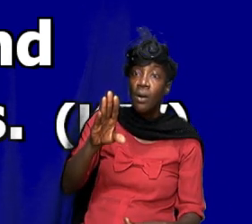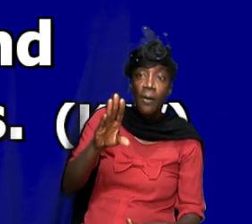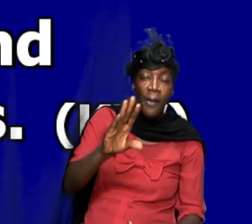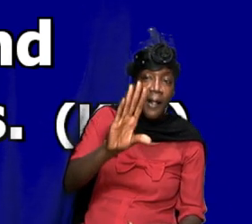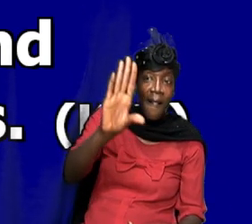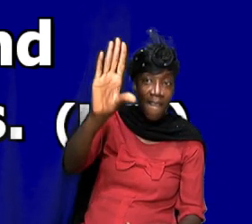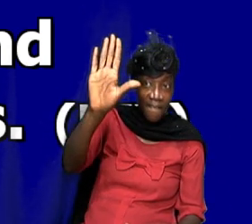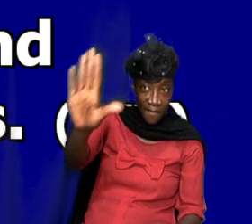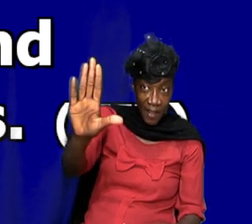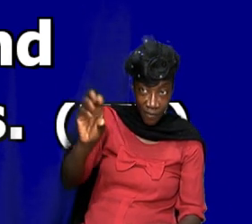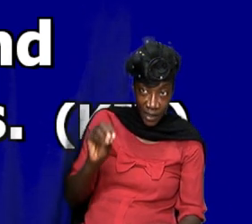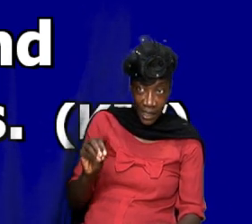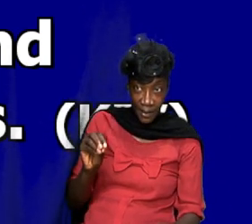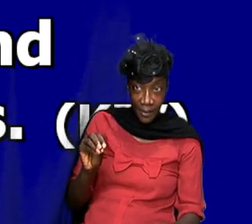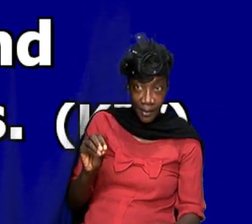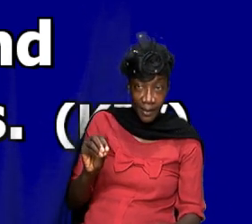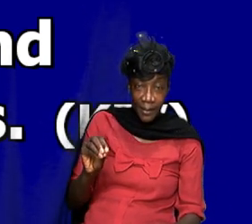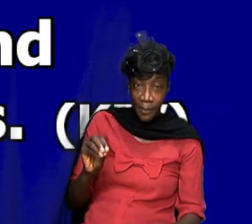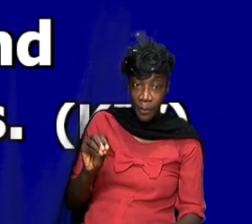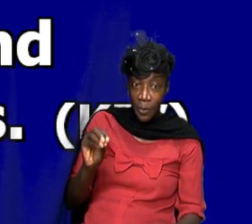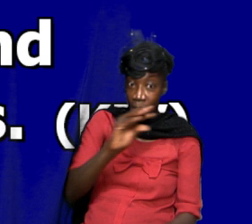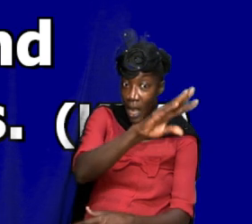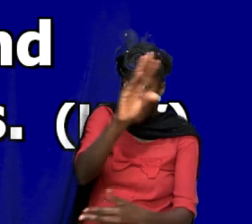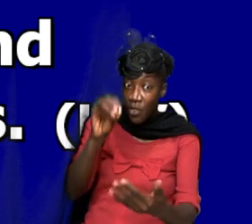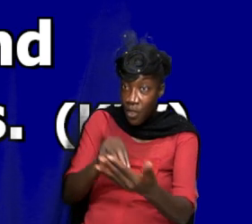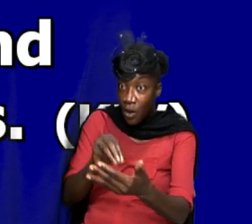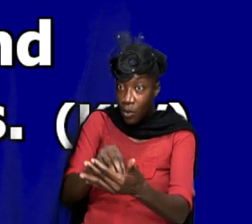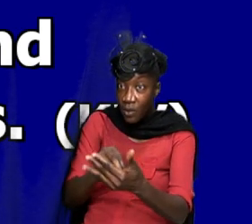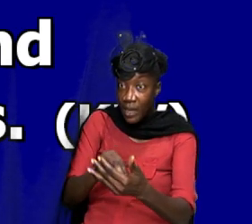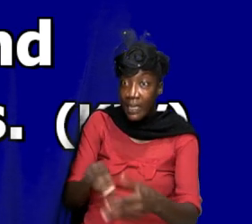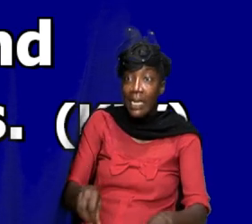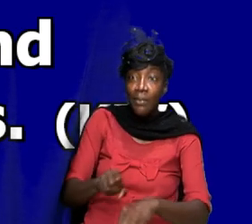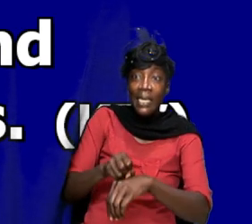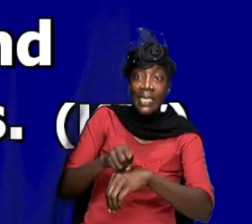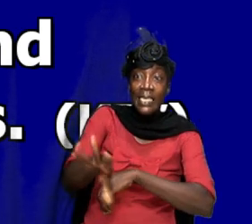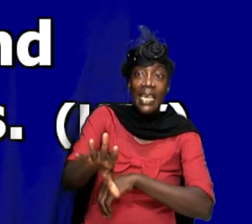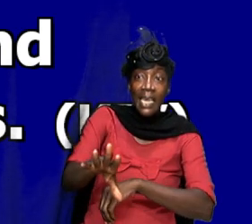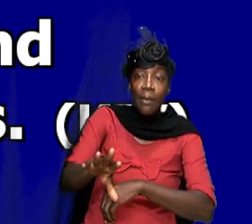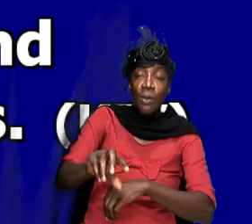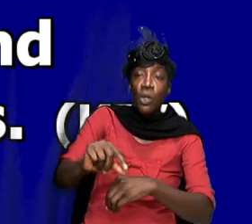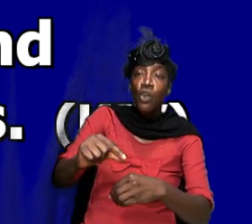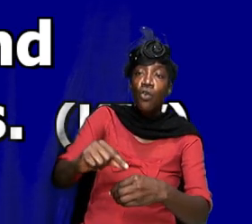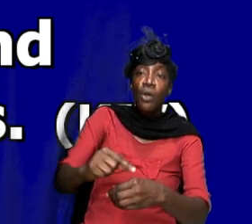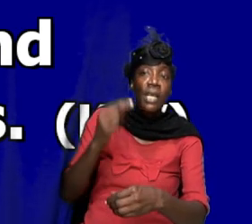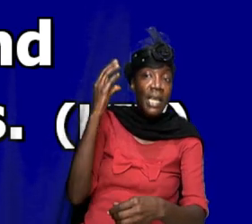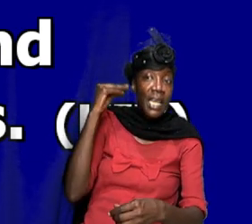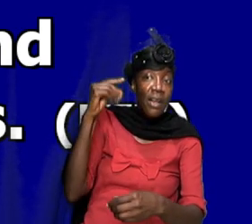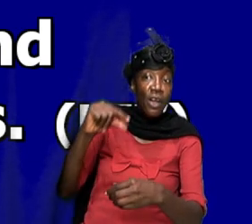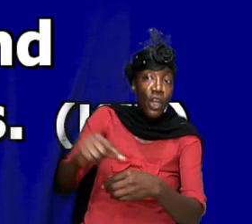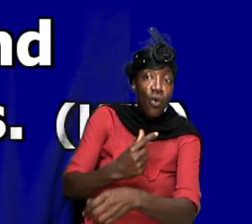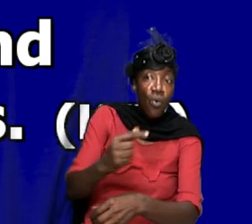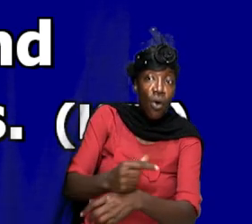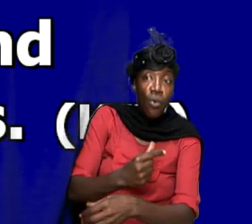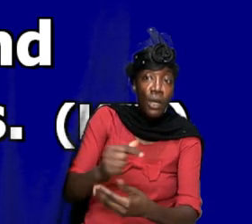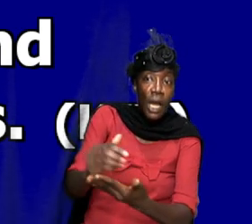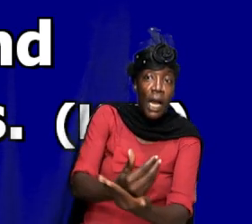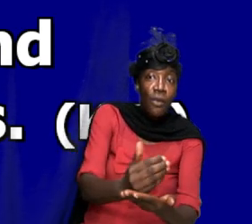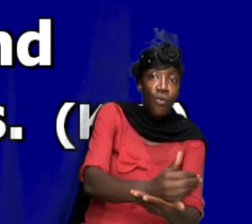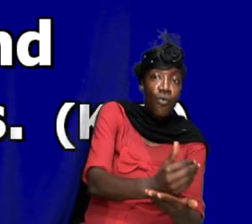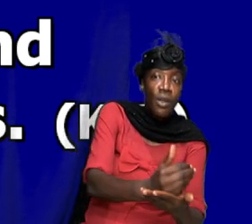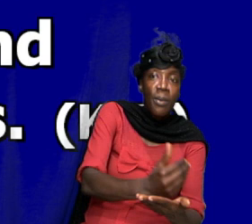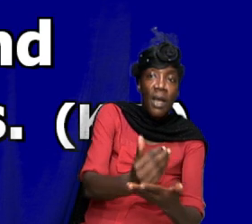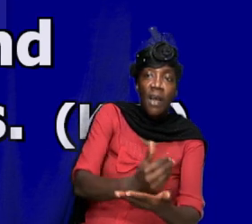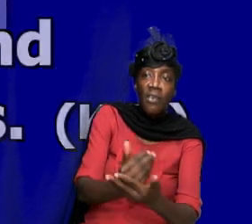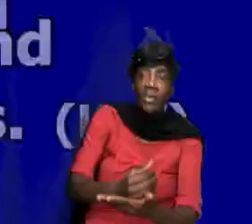to hear his groan, and to reap his harvest, and to make his instrument of war. an instrument